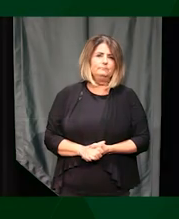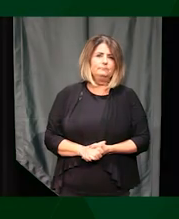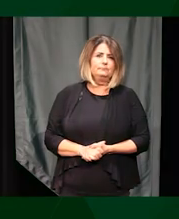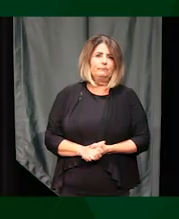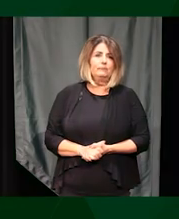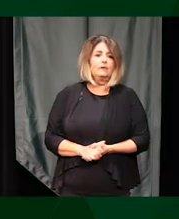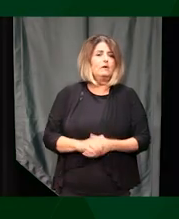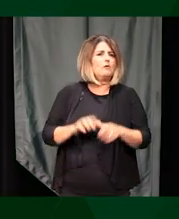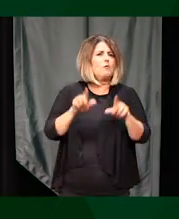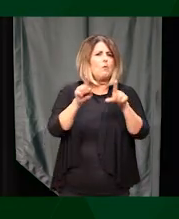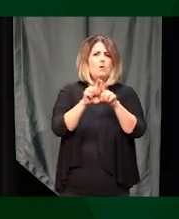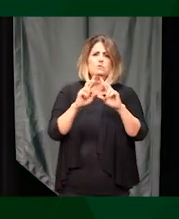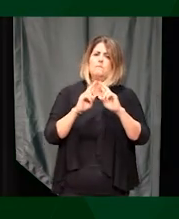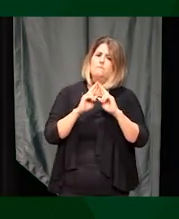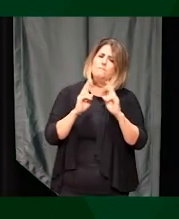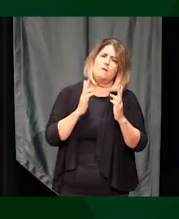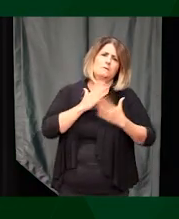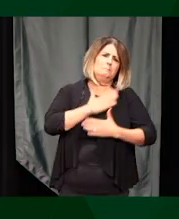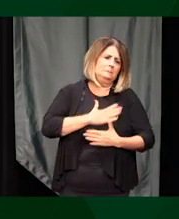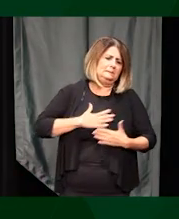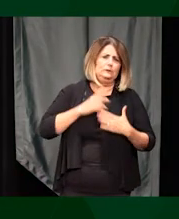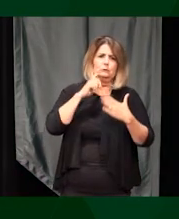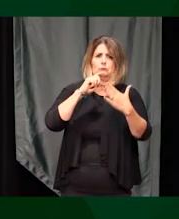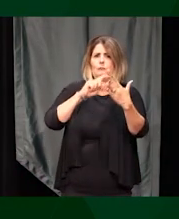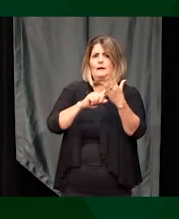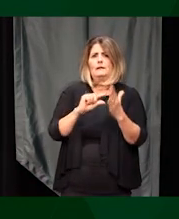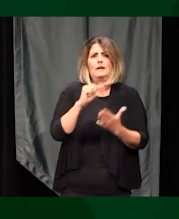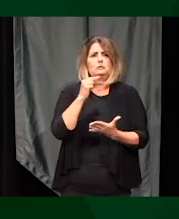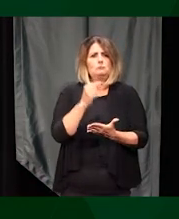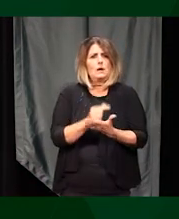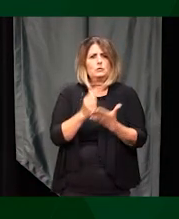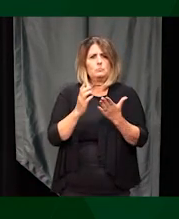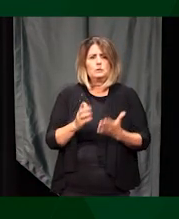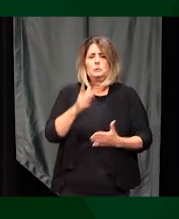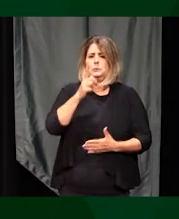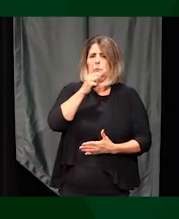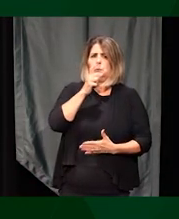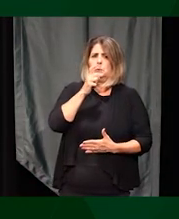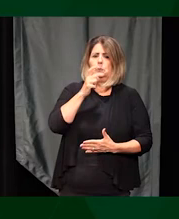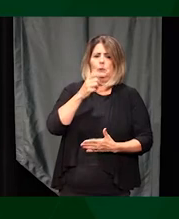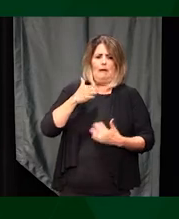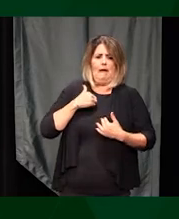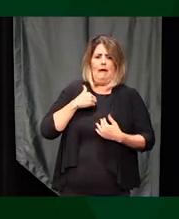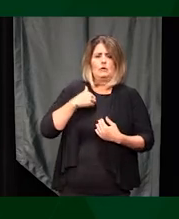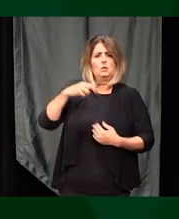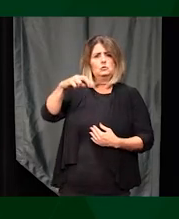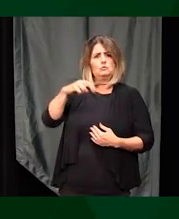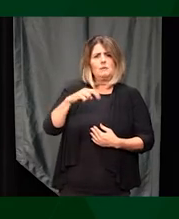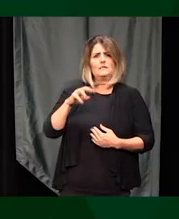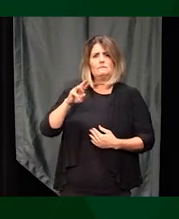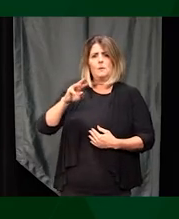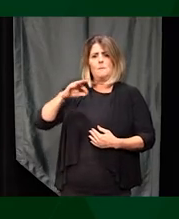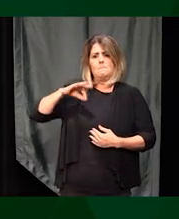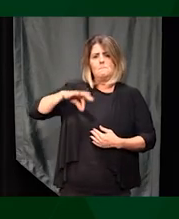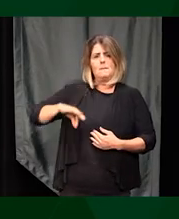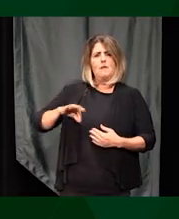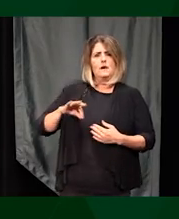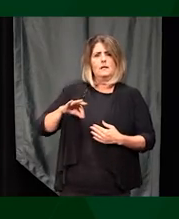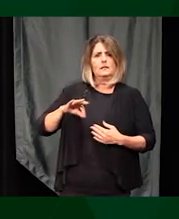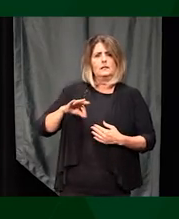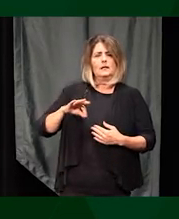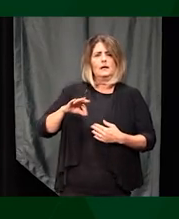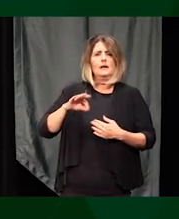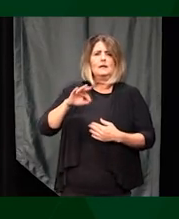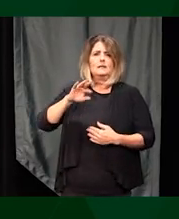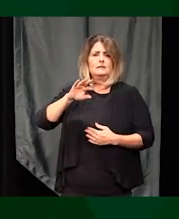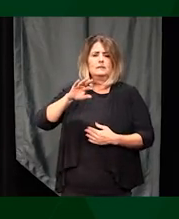I am also very pleased to recognize graduates who received transfer merit scholarships for a number